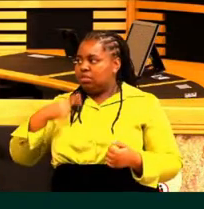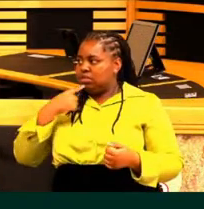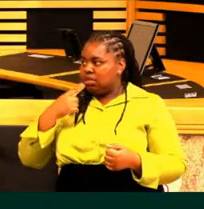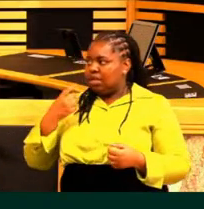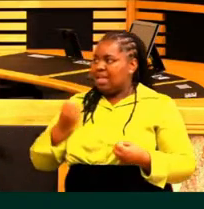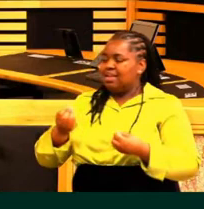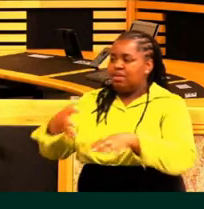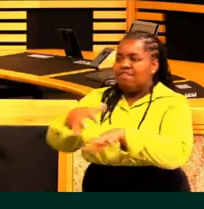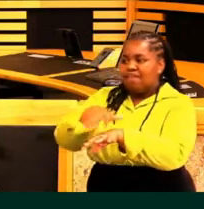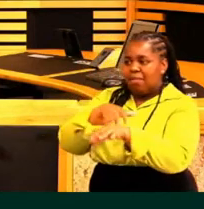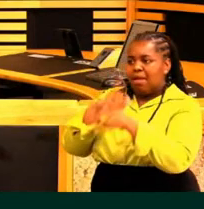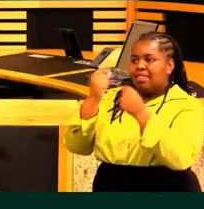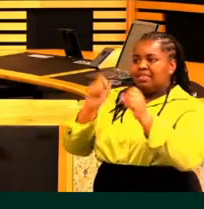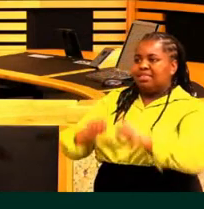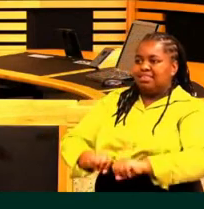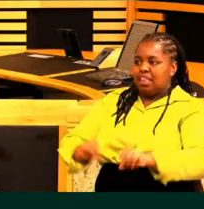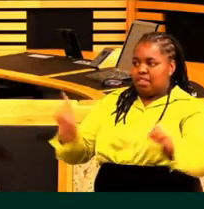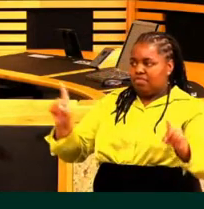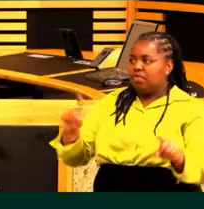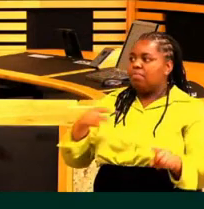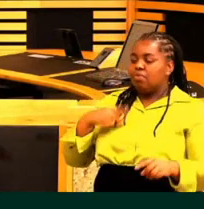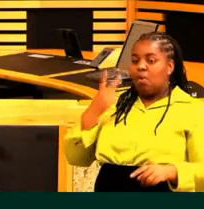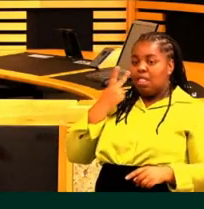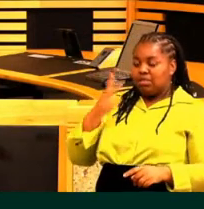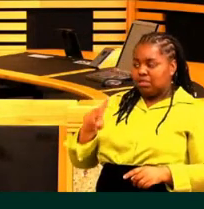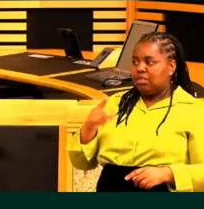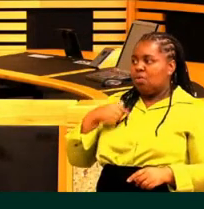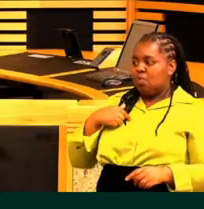mail so that is